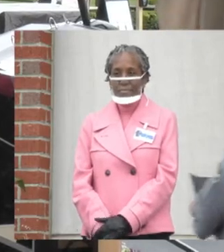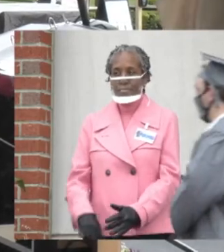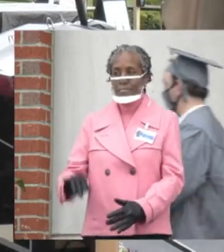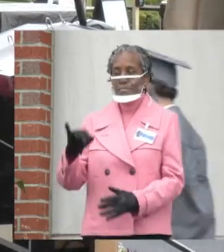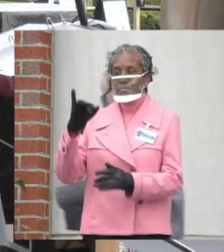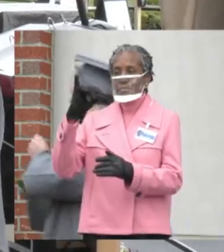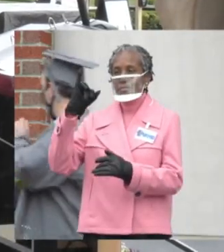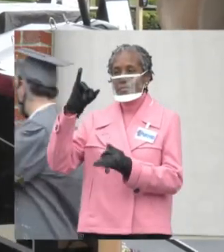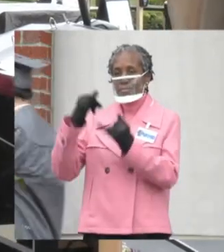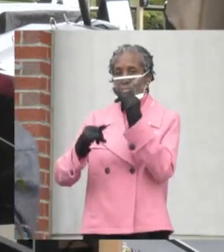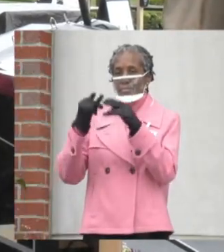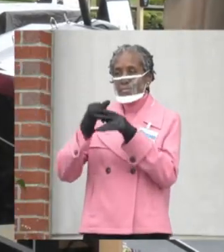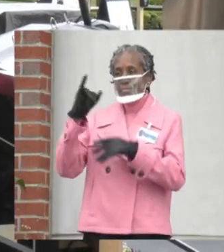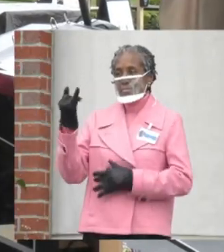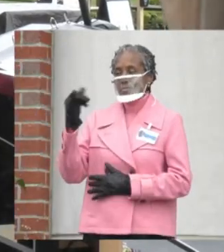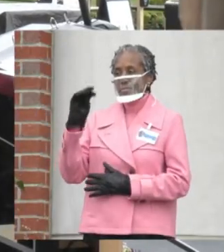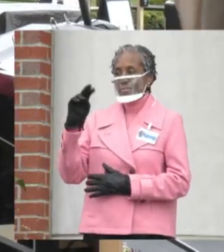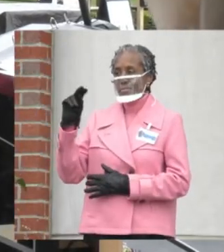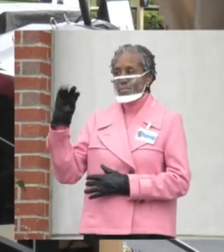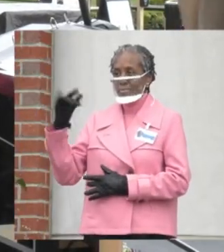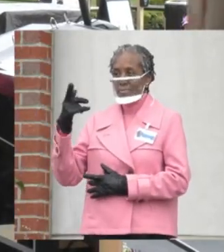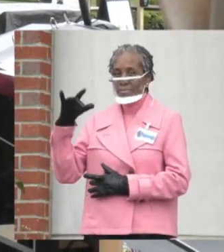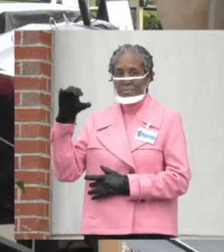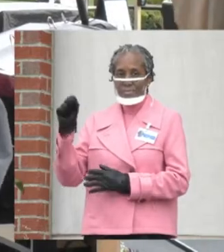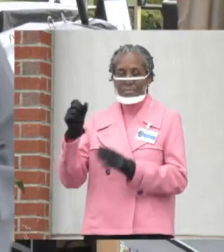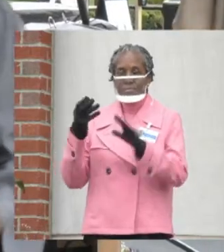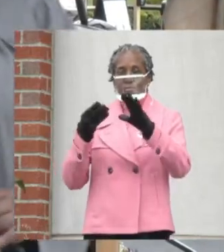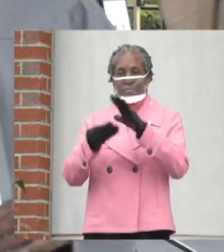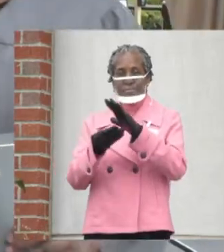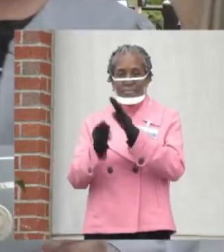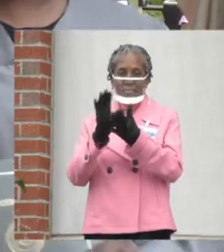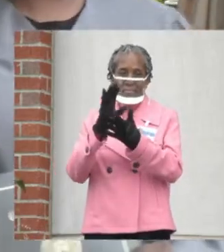Jalen Jennings, Baking and Pastry Arts.